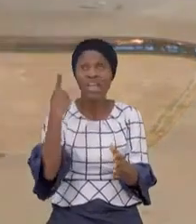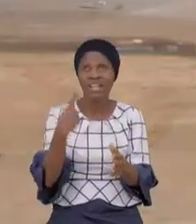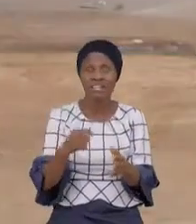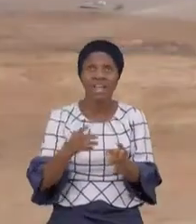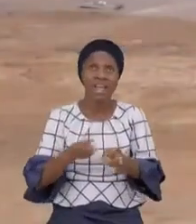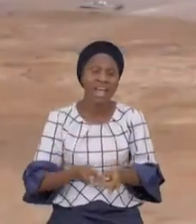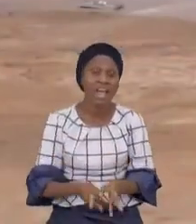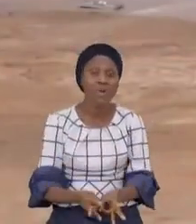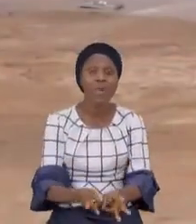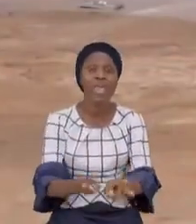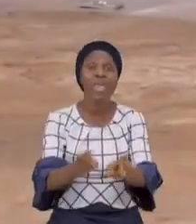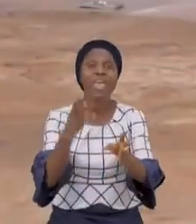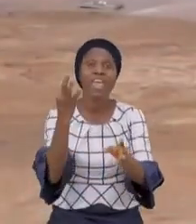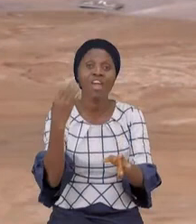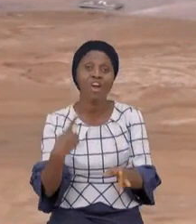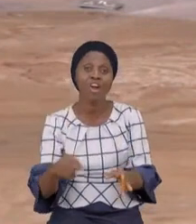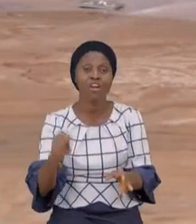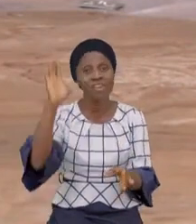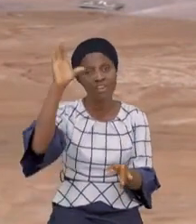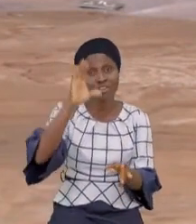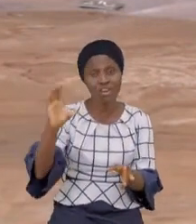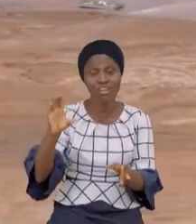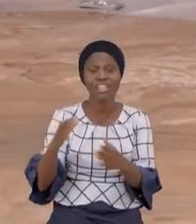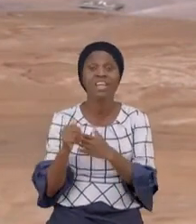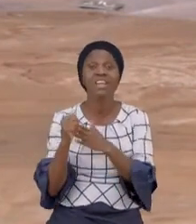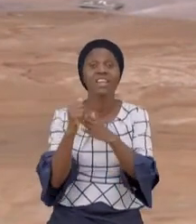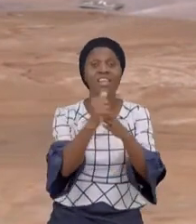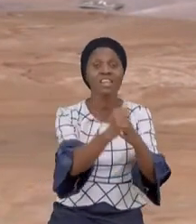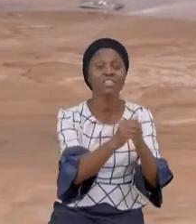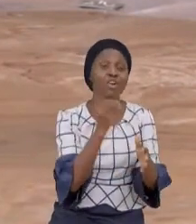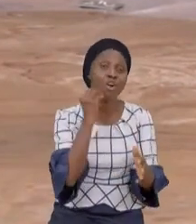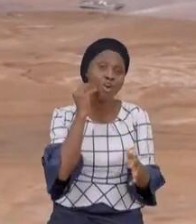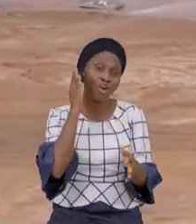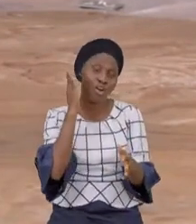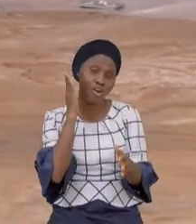Litum, the way of the cross,